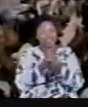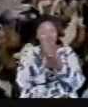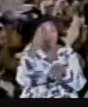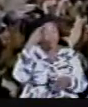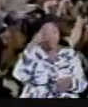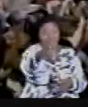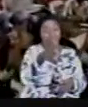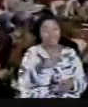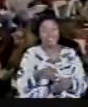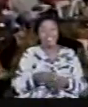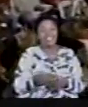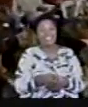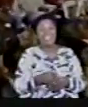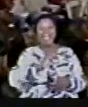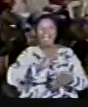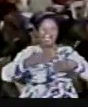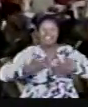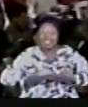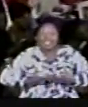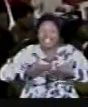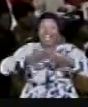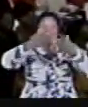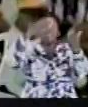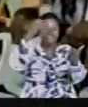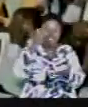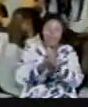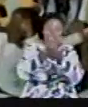I shout amen for you.